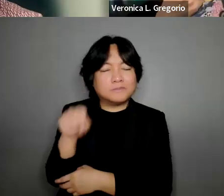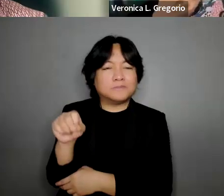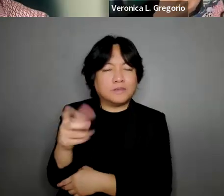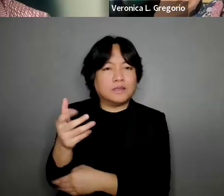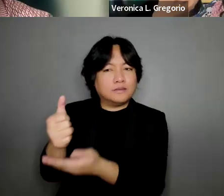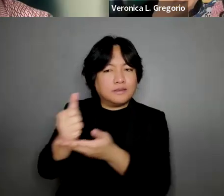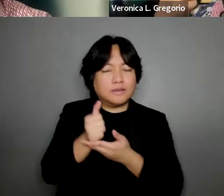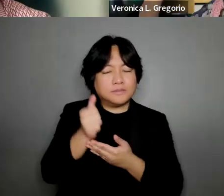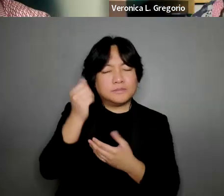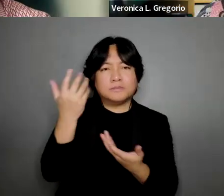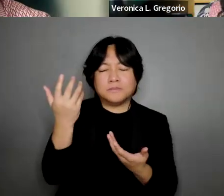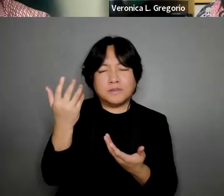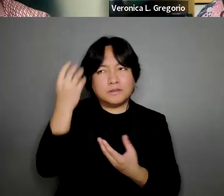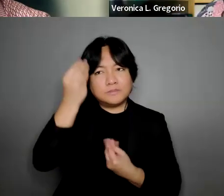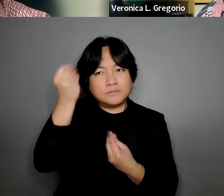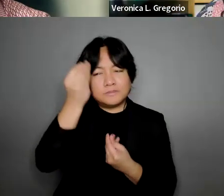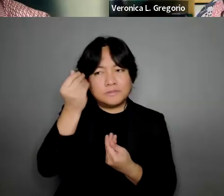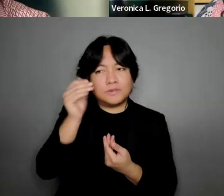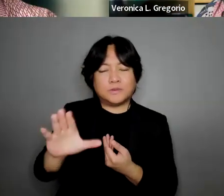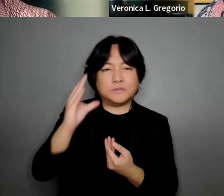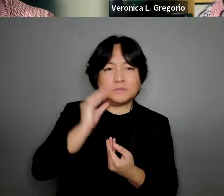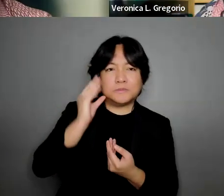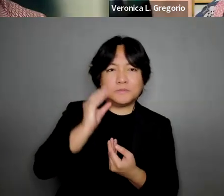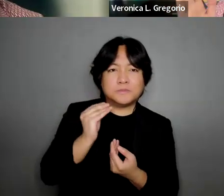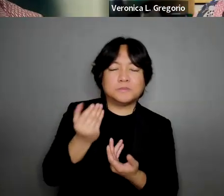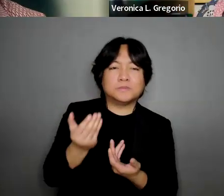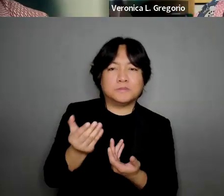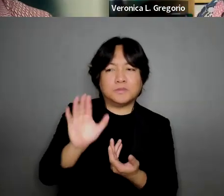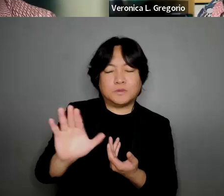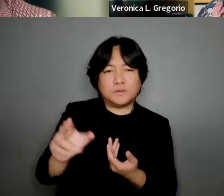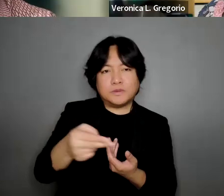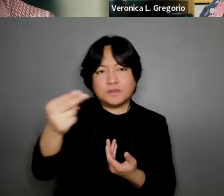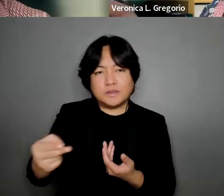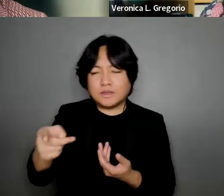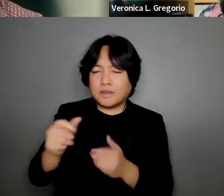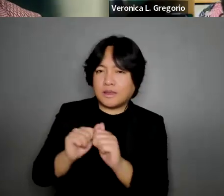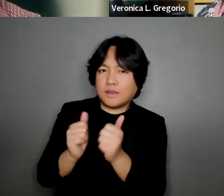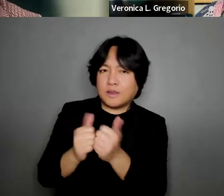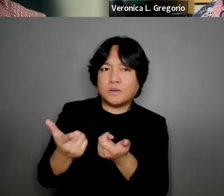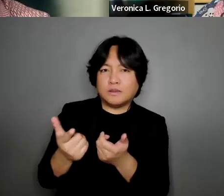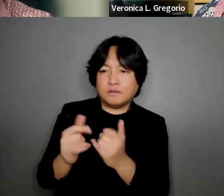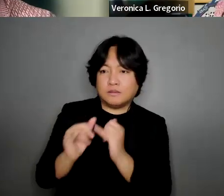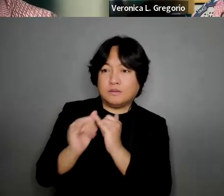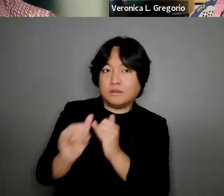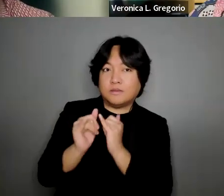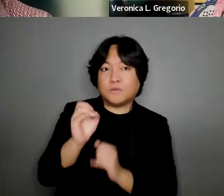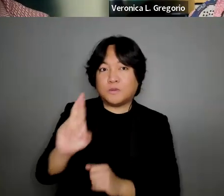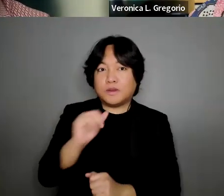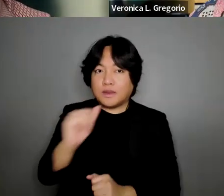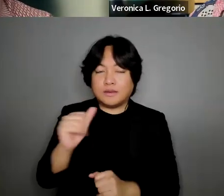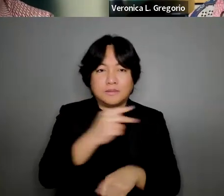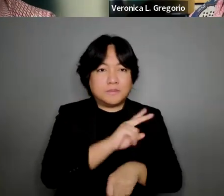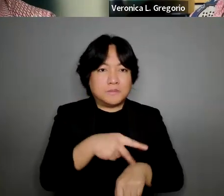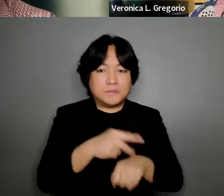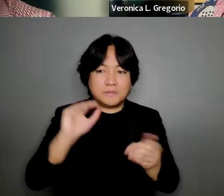you reflect, no, the experiences of Indonesia and kung paano siya same or not sa Philippines. And of